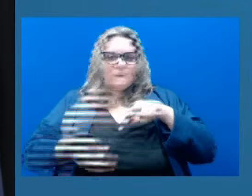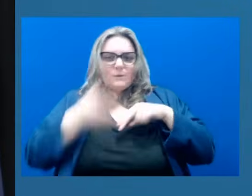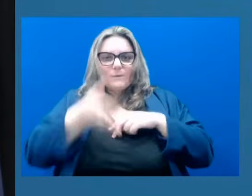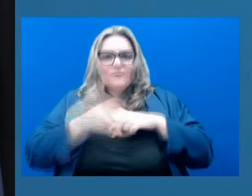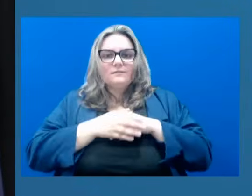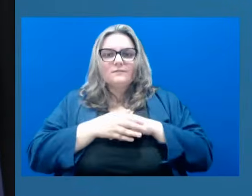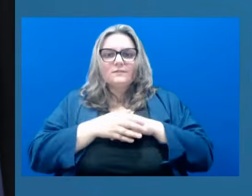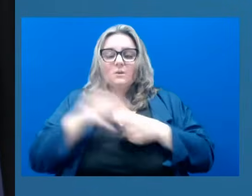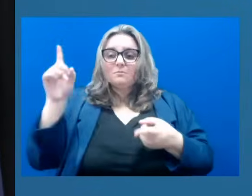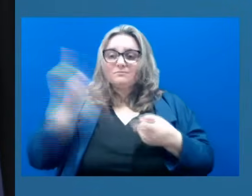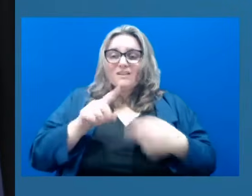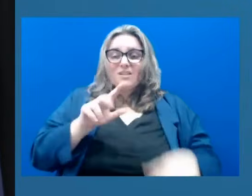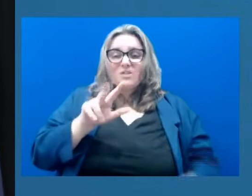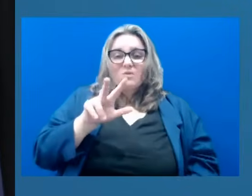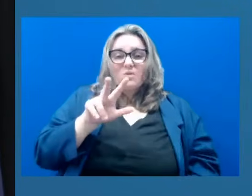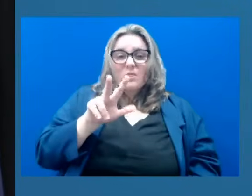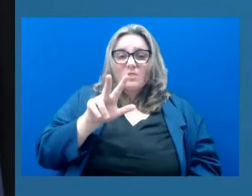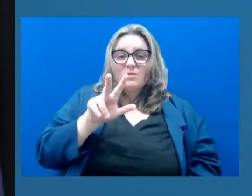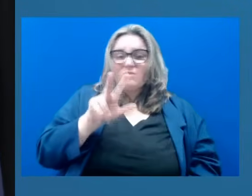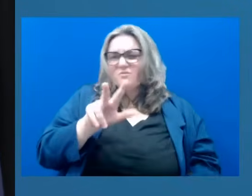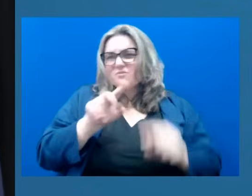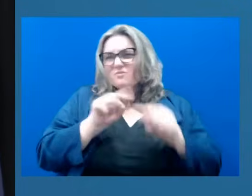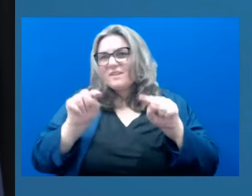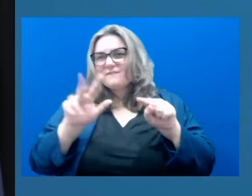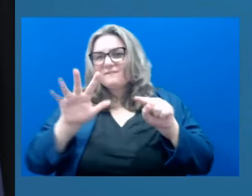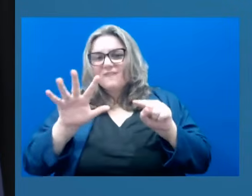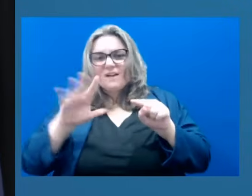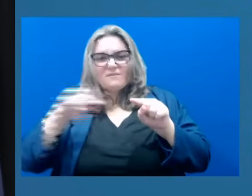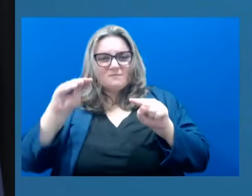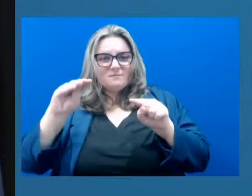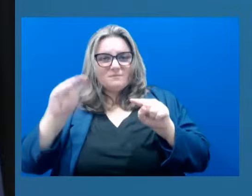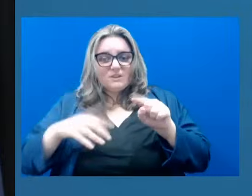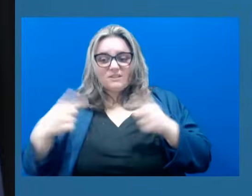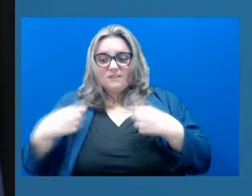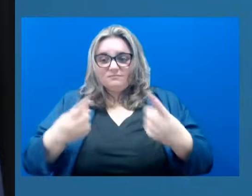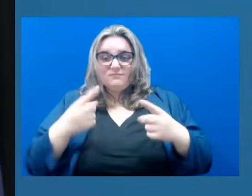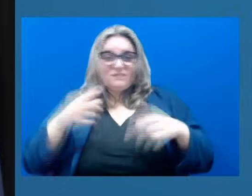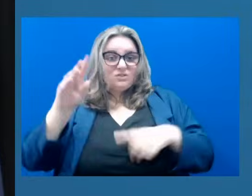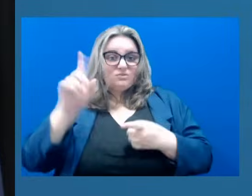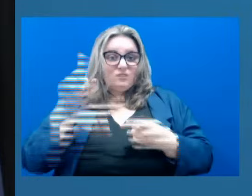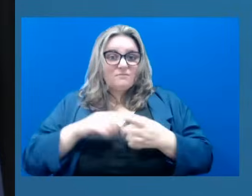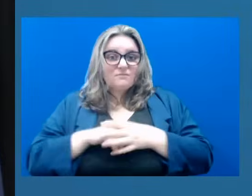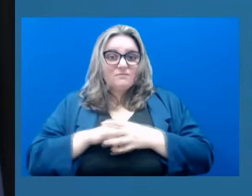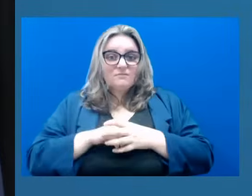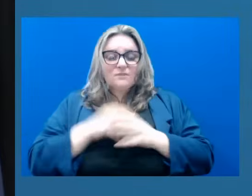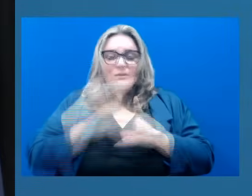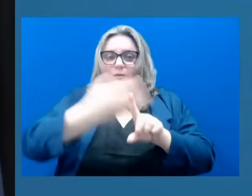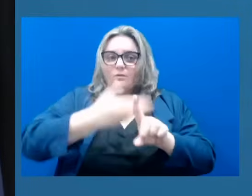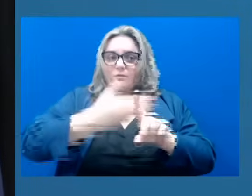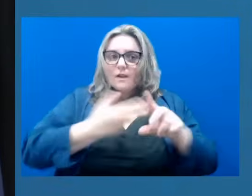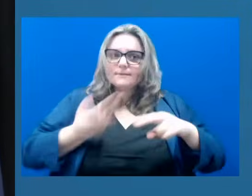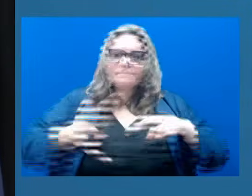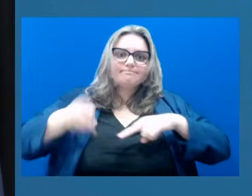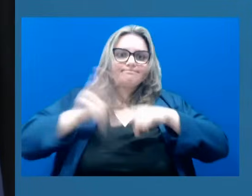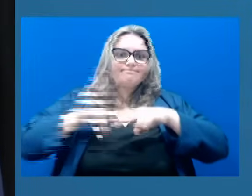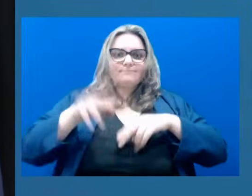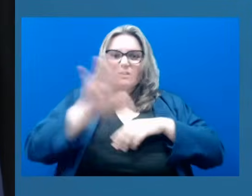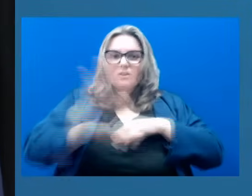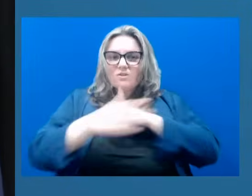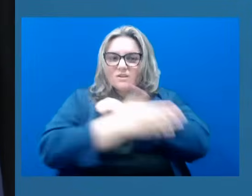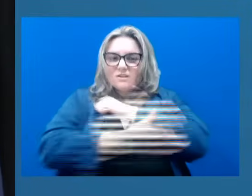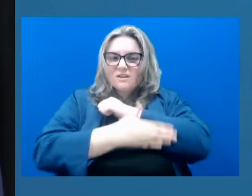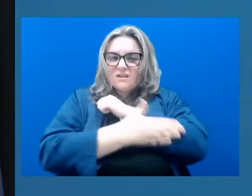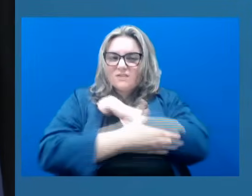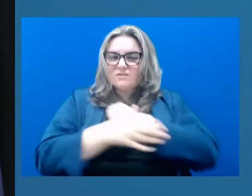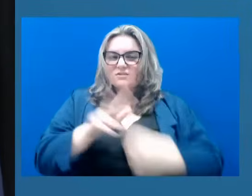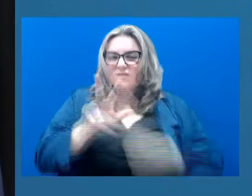So look at the national trends or the statewide trends. The rents are going up exponentially, nationwide up about 31%.